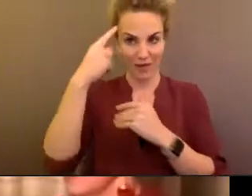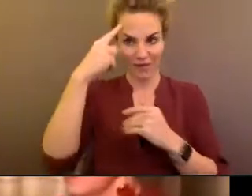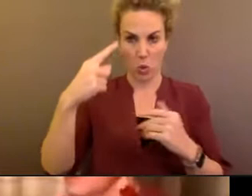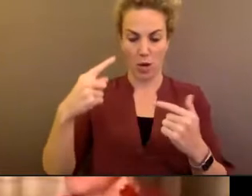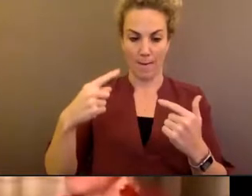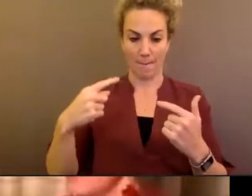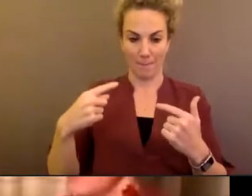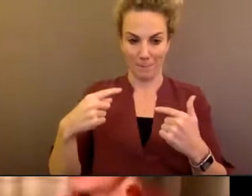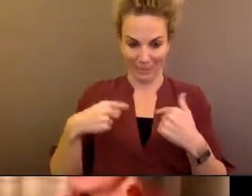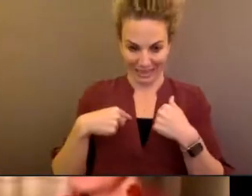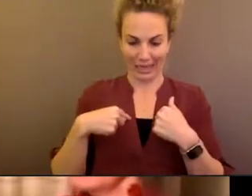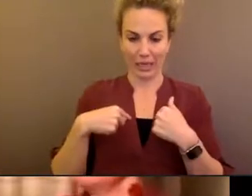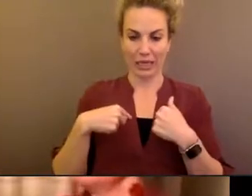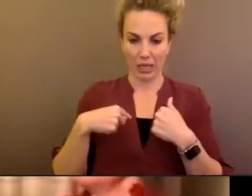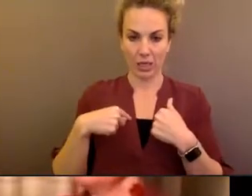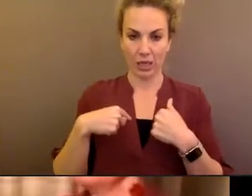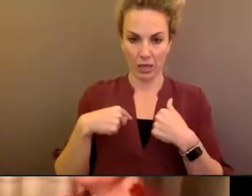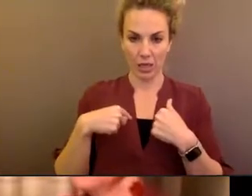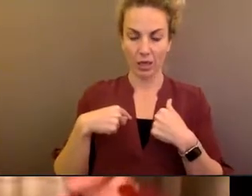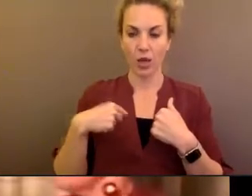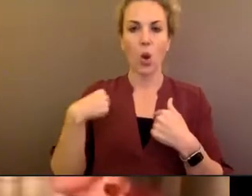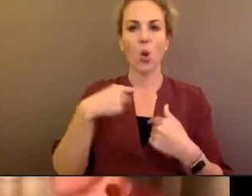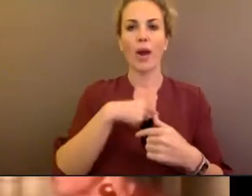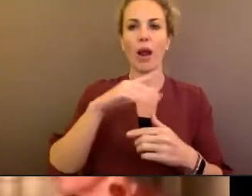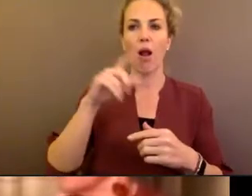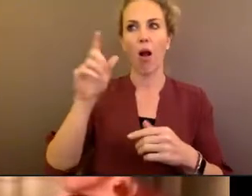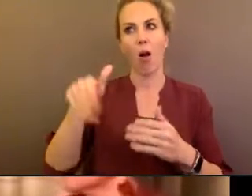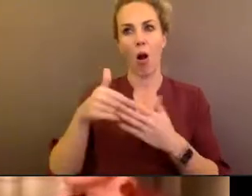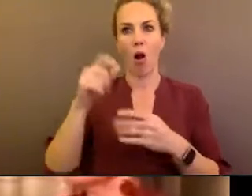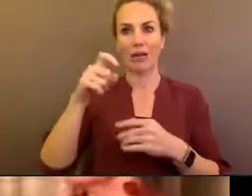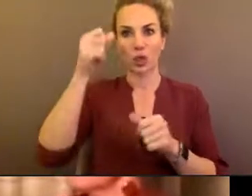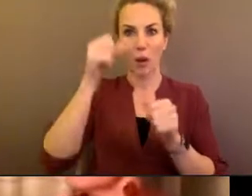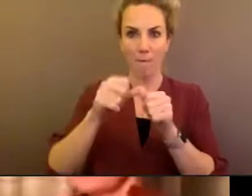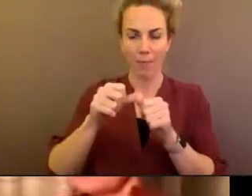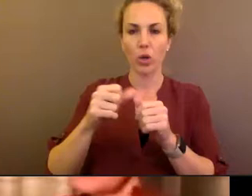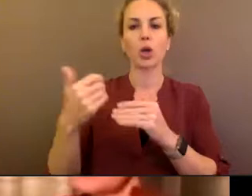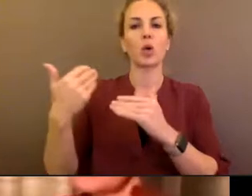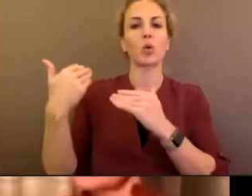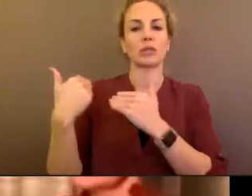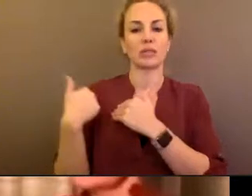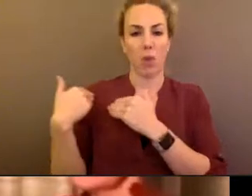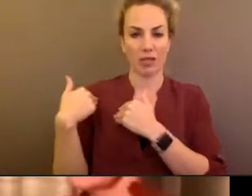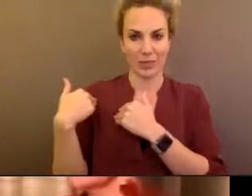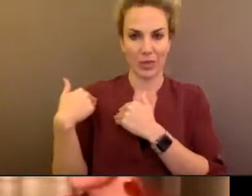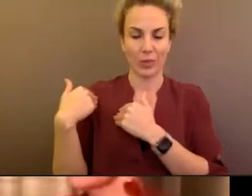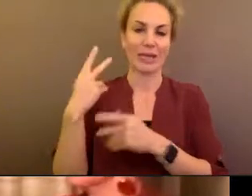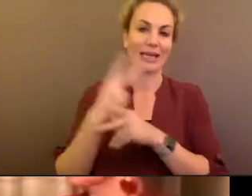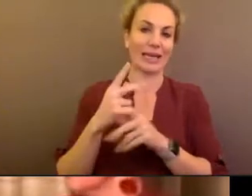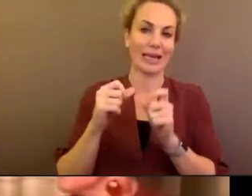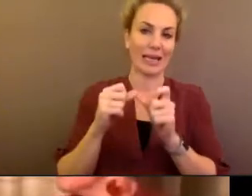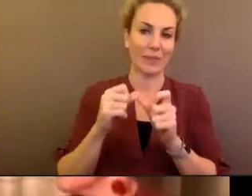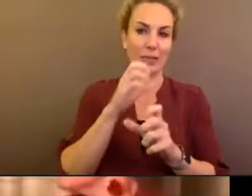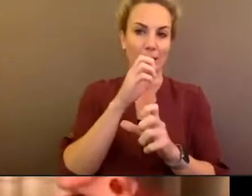me that we all have to remember is the responsibility to